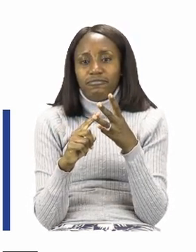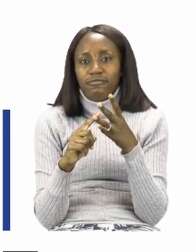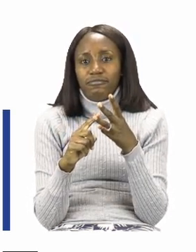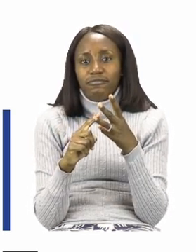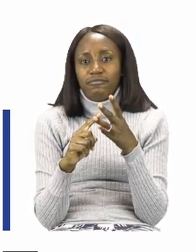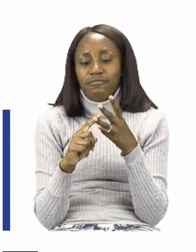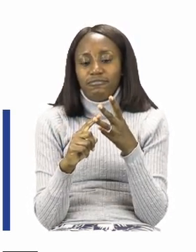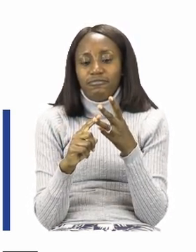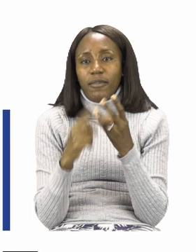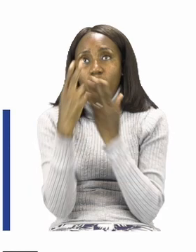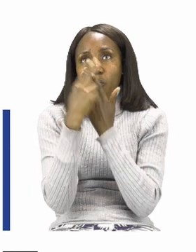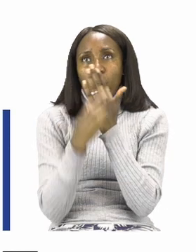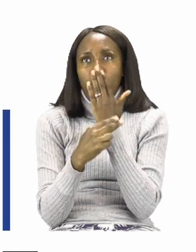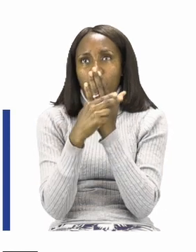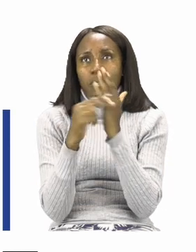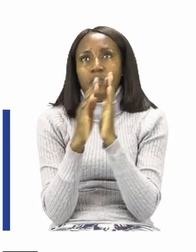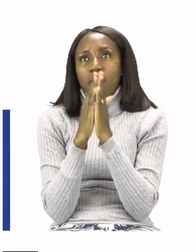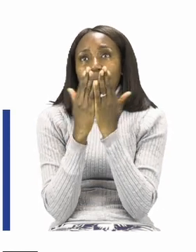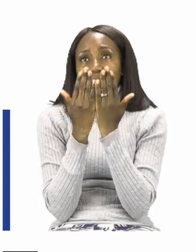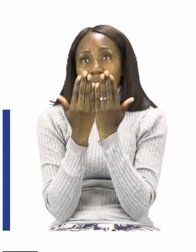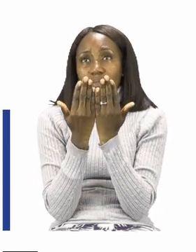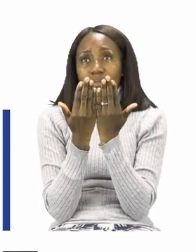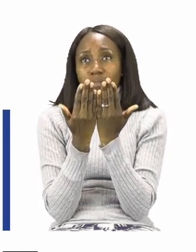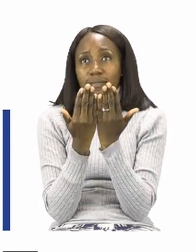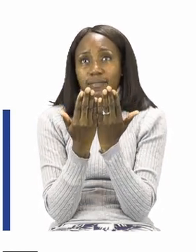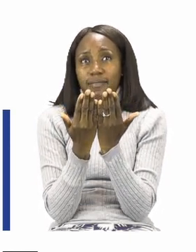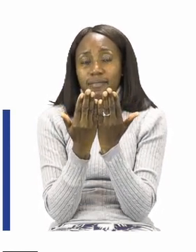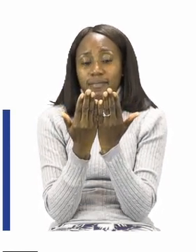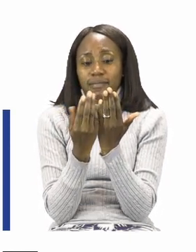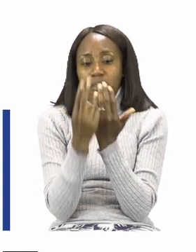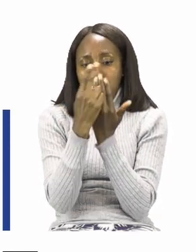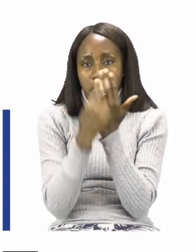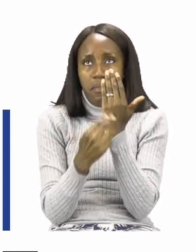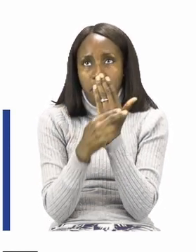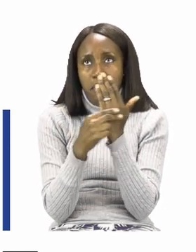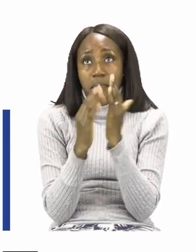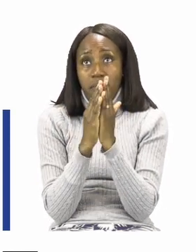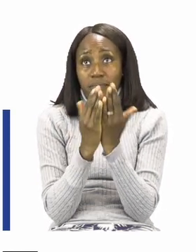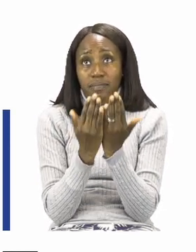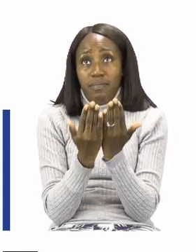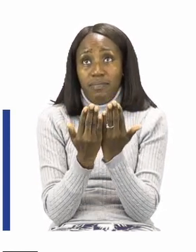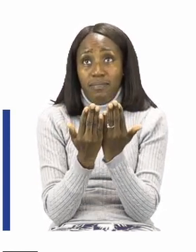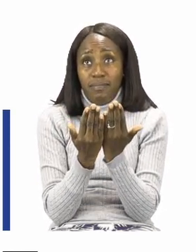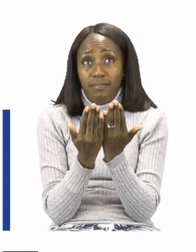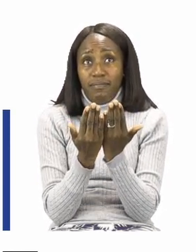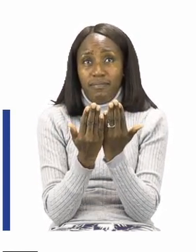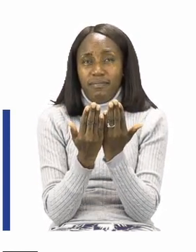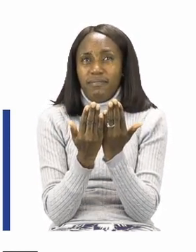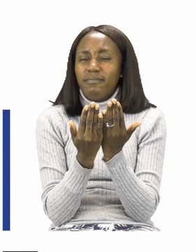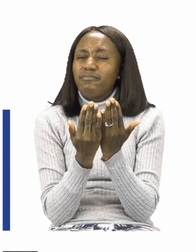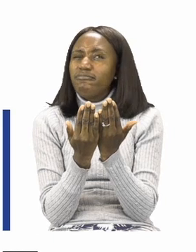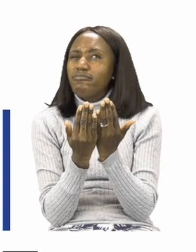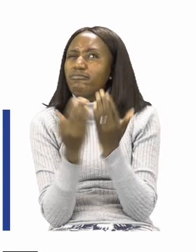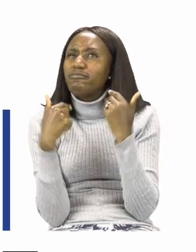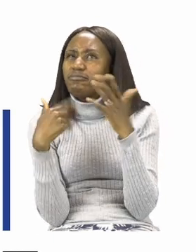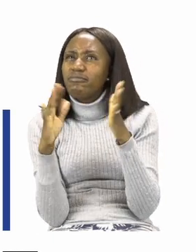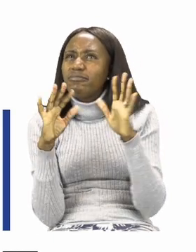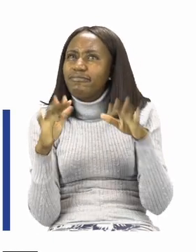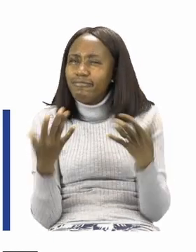Bible is the word. Right. Bible. So we look at what